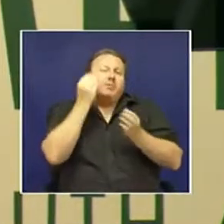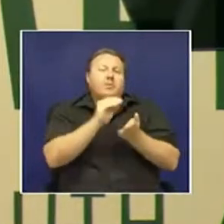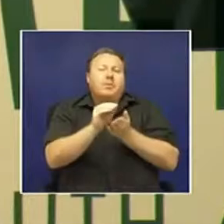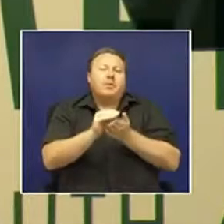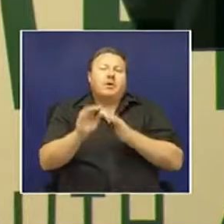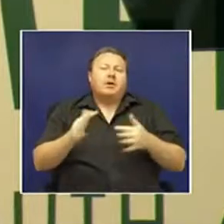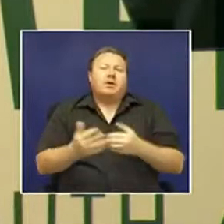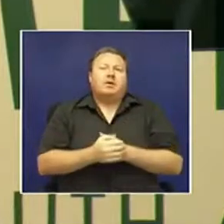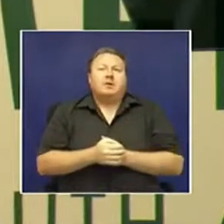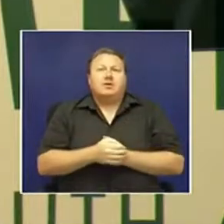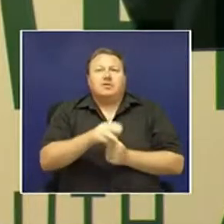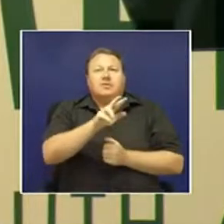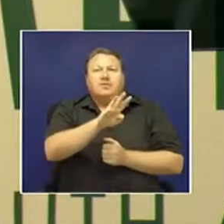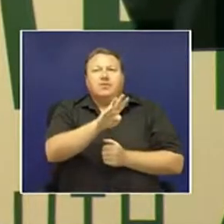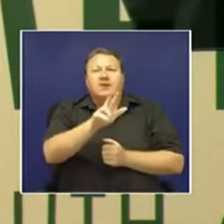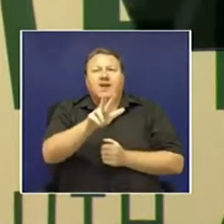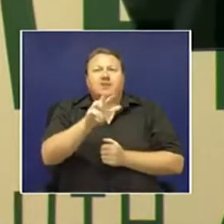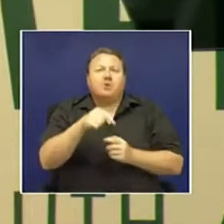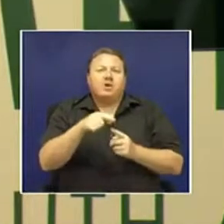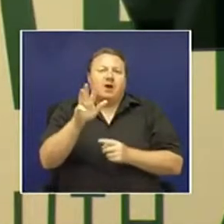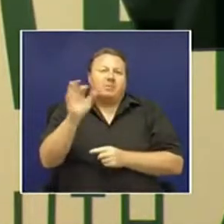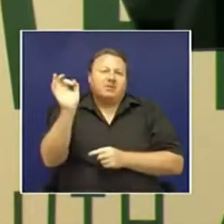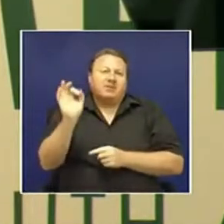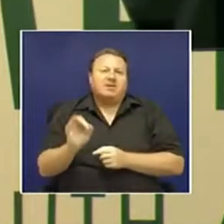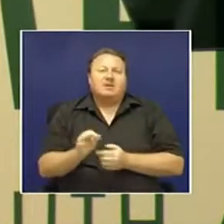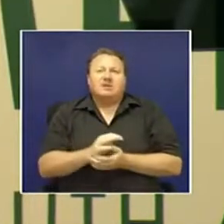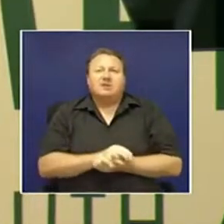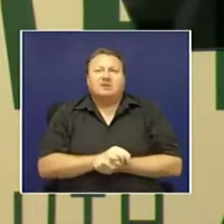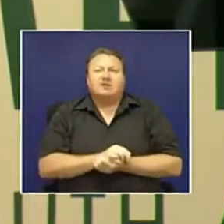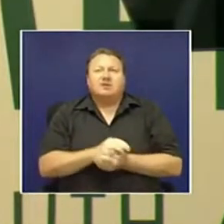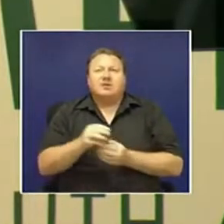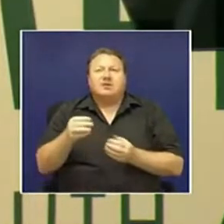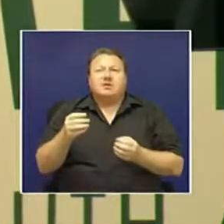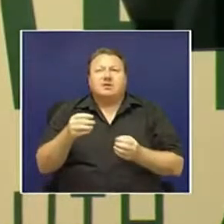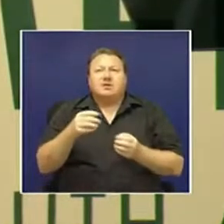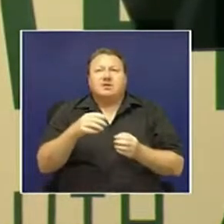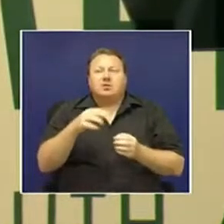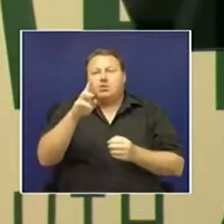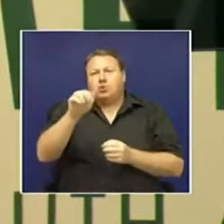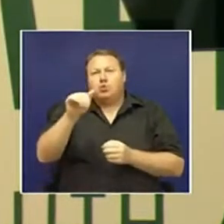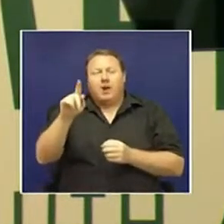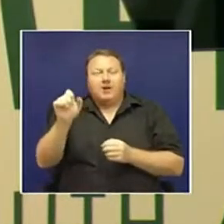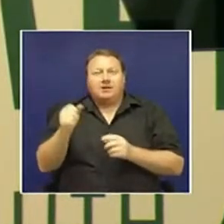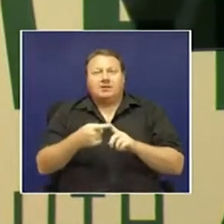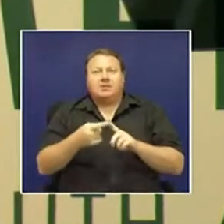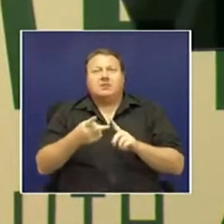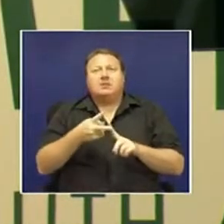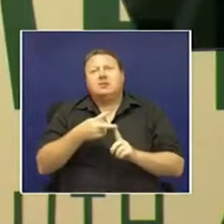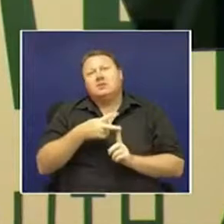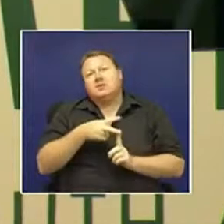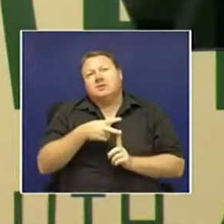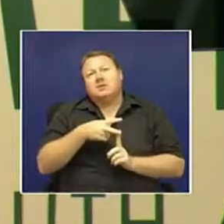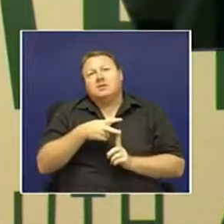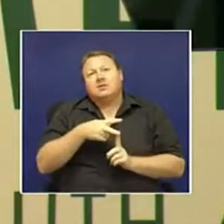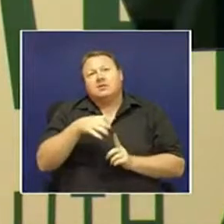48.9% of national rates revenue is allocated to national government, and 41.7%